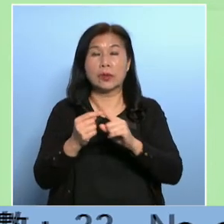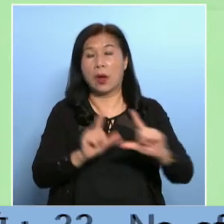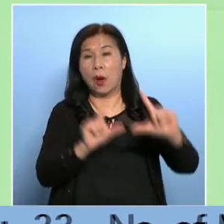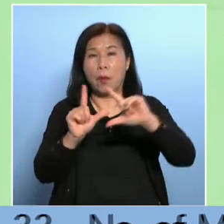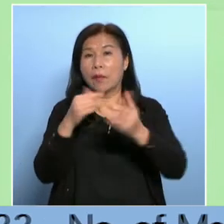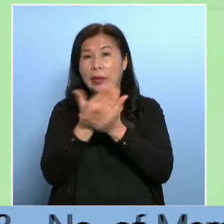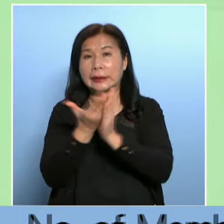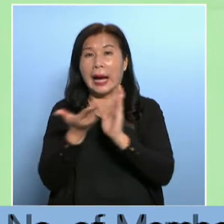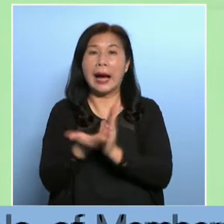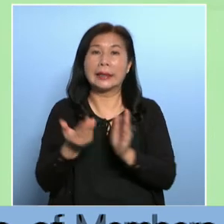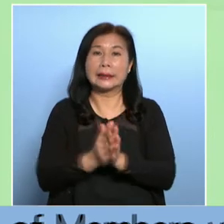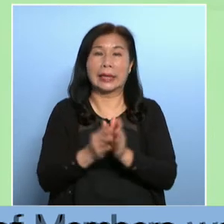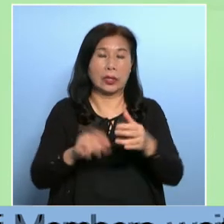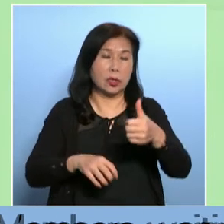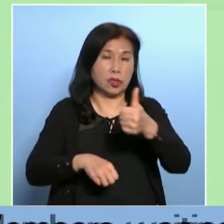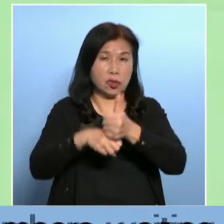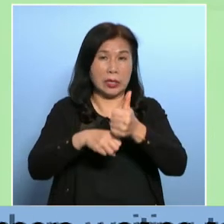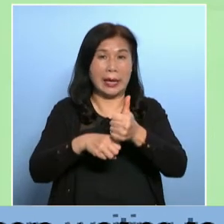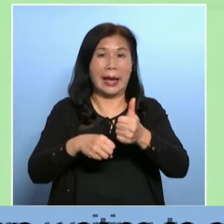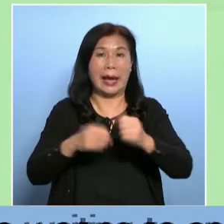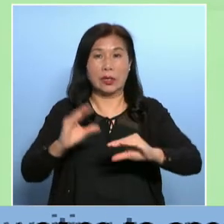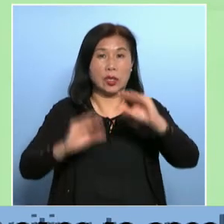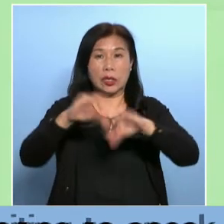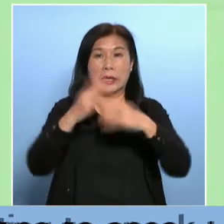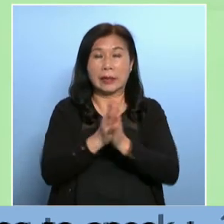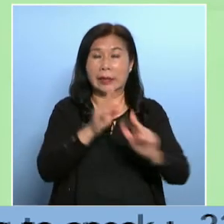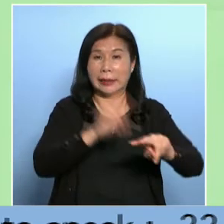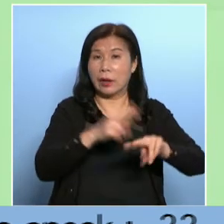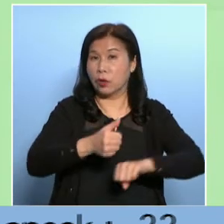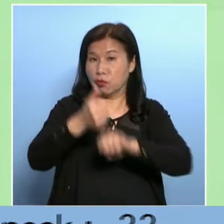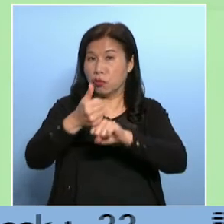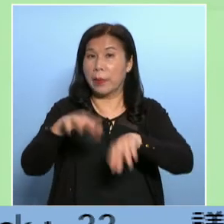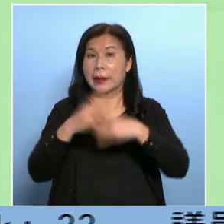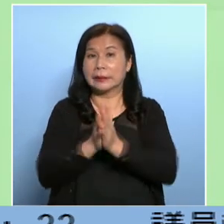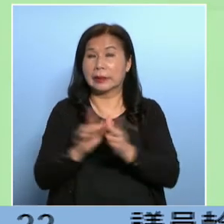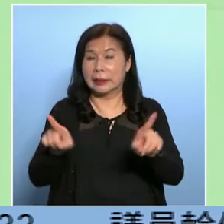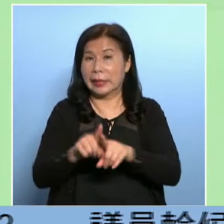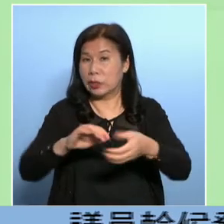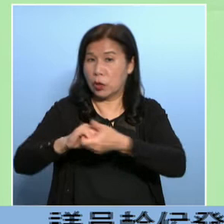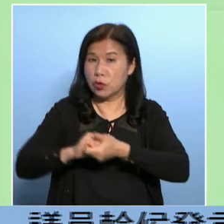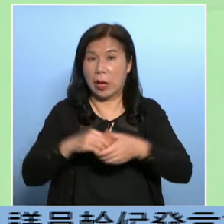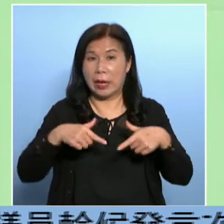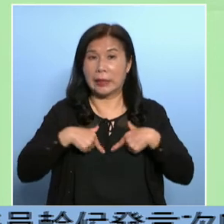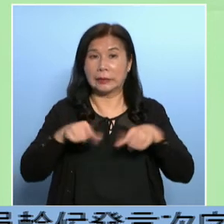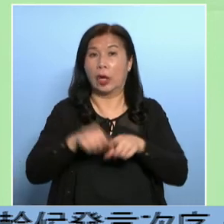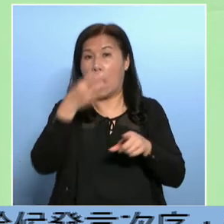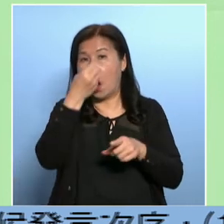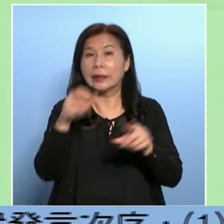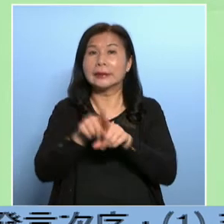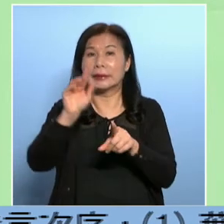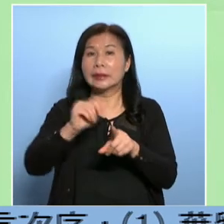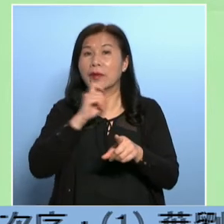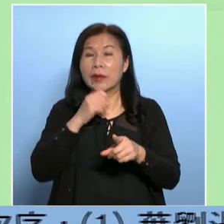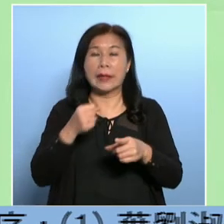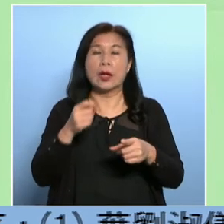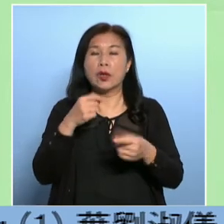everyone as many of them as possible. And it's also an important part in promoting the common good of